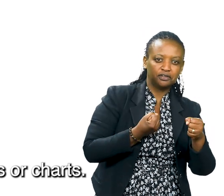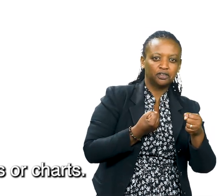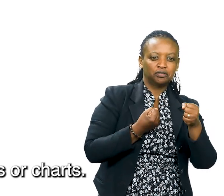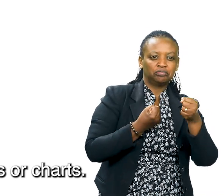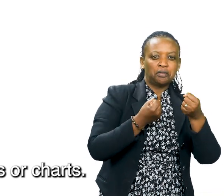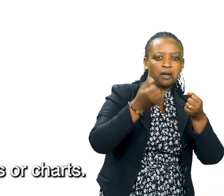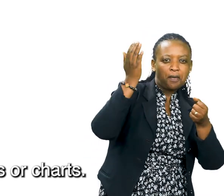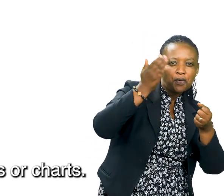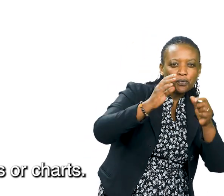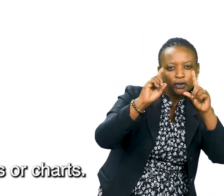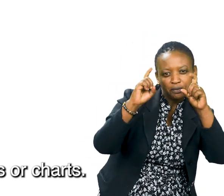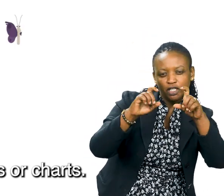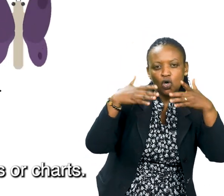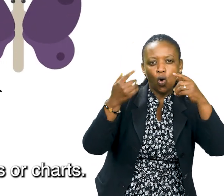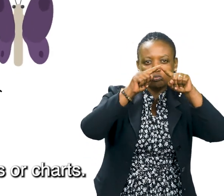can have